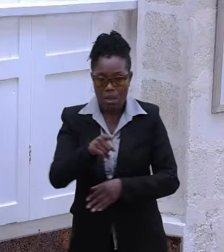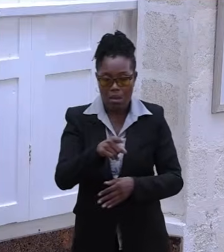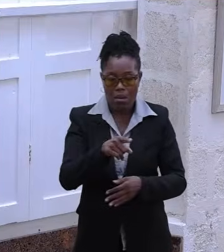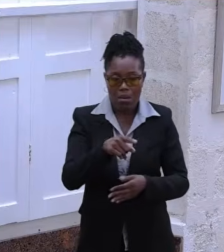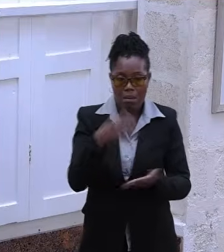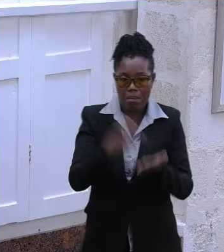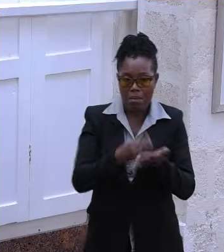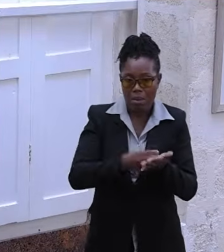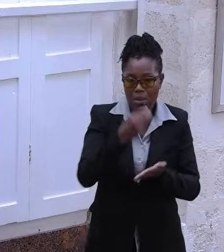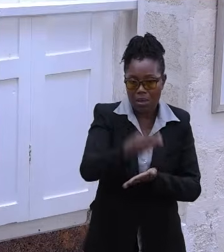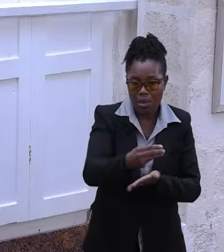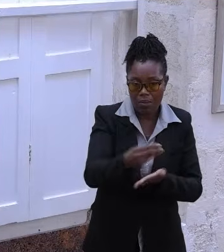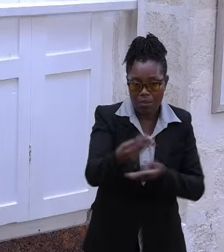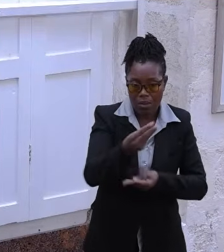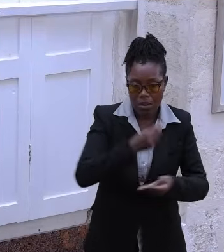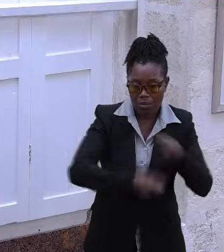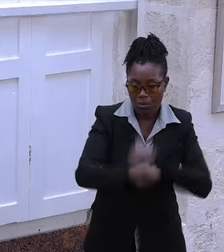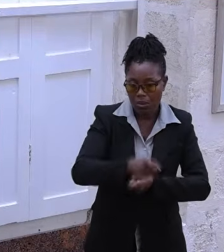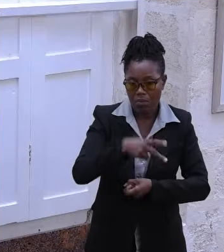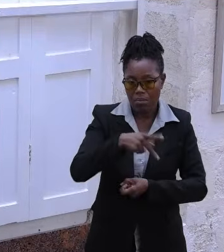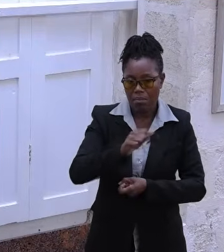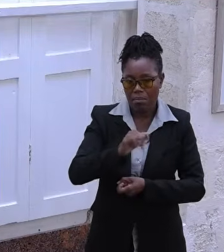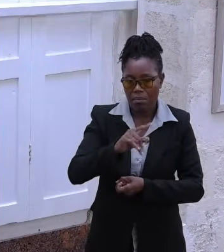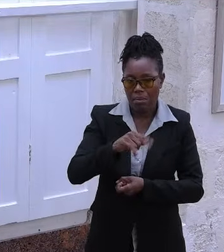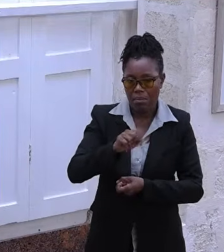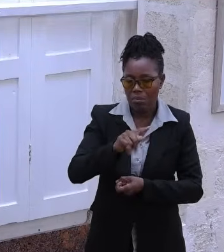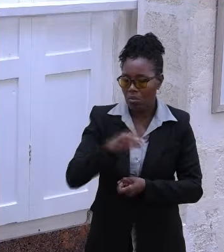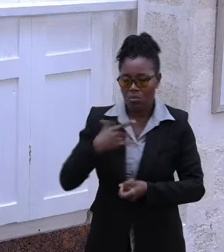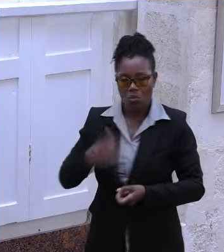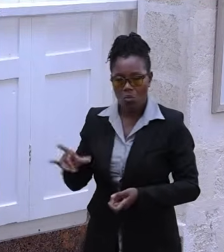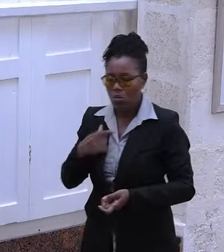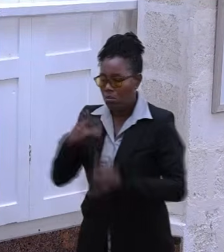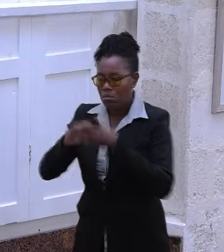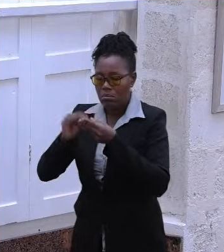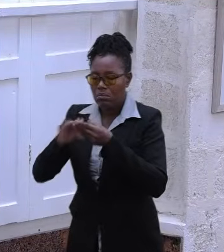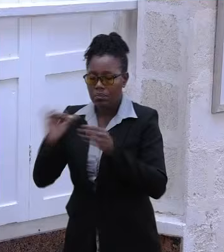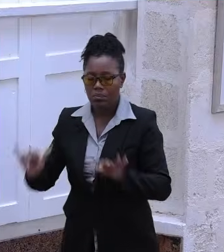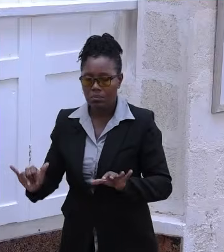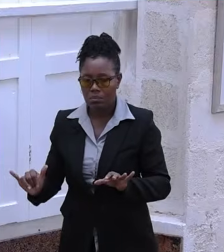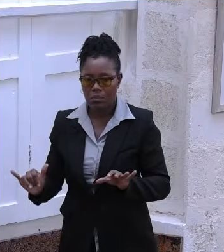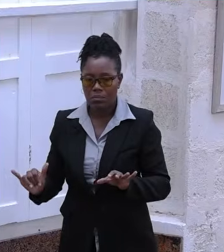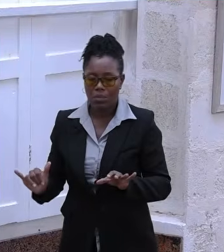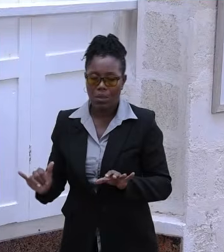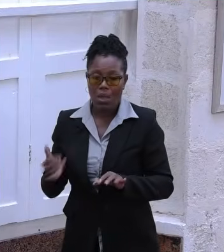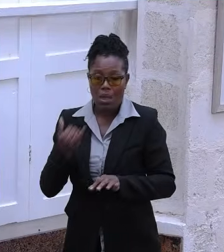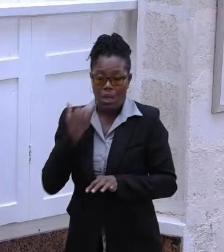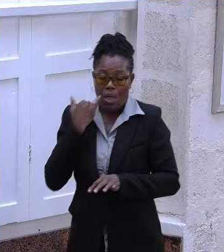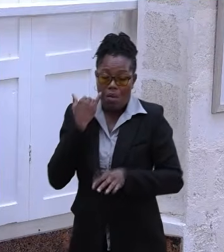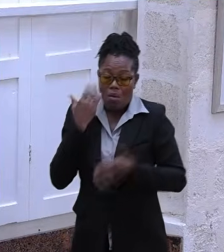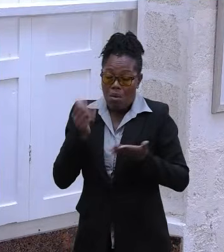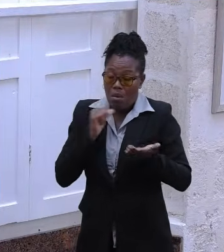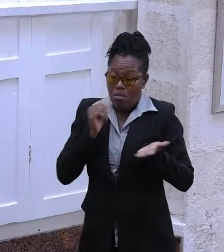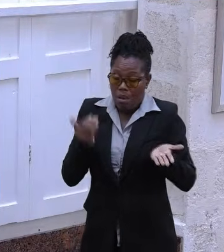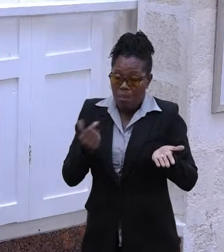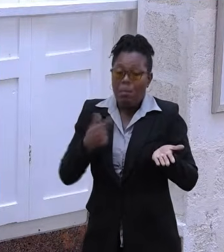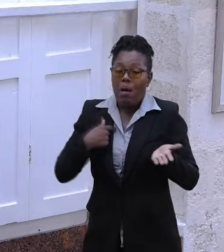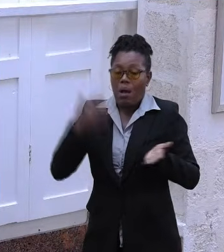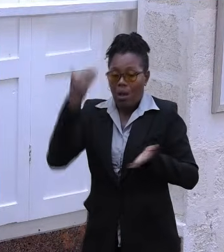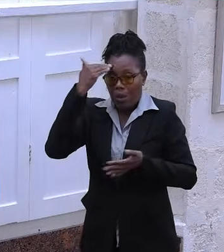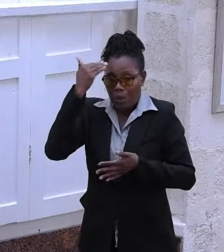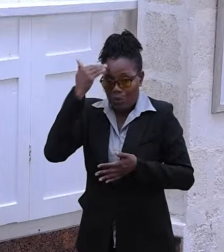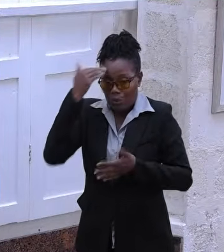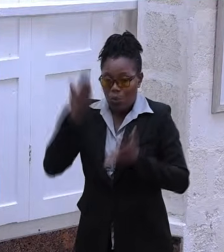here today and say that, okay, they're all doing a great job, and maybe they are. Maybe they're not. I haven't looked through it to see. I am aware, through